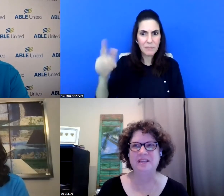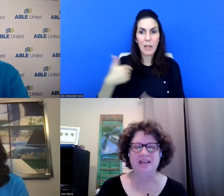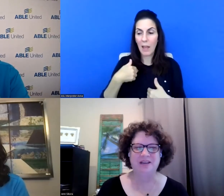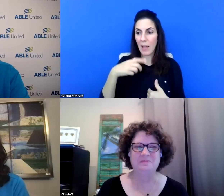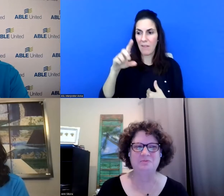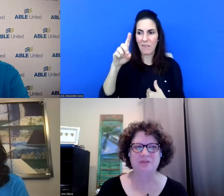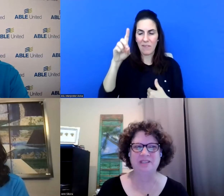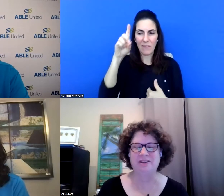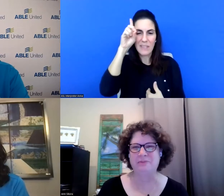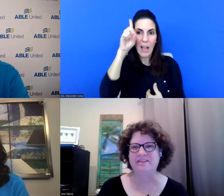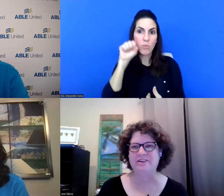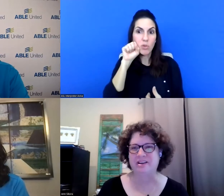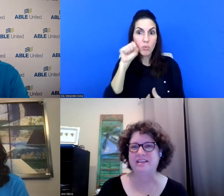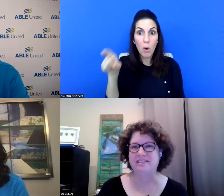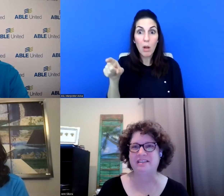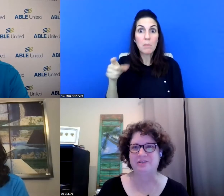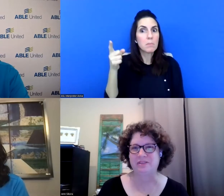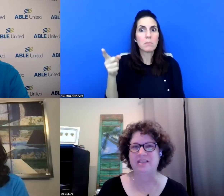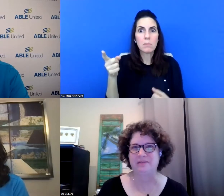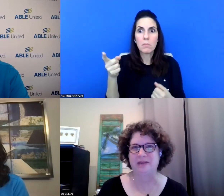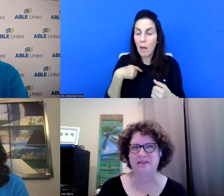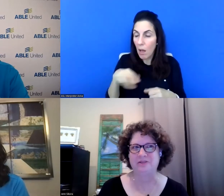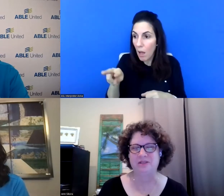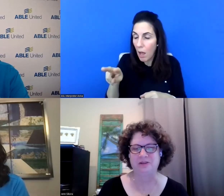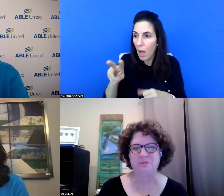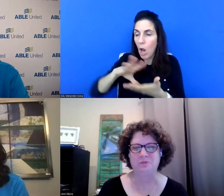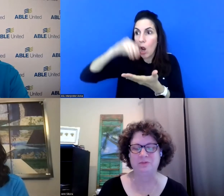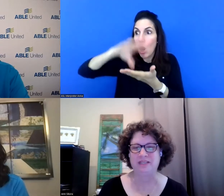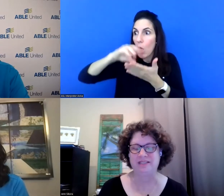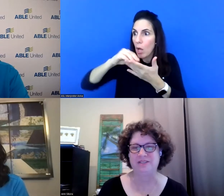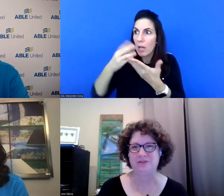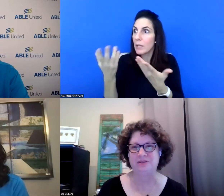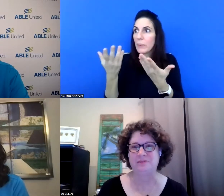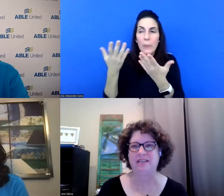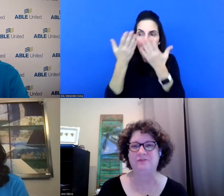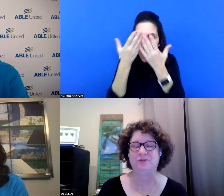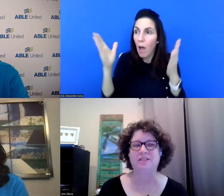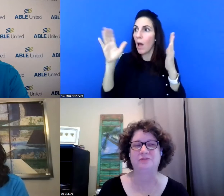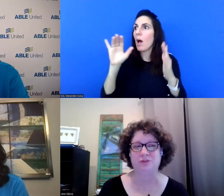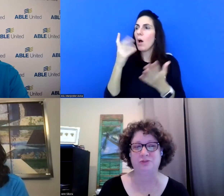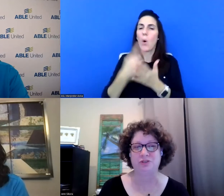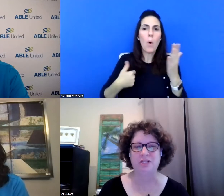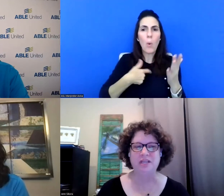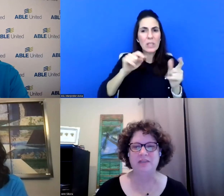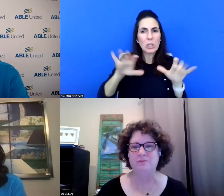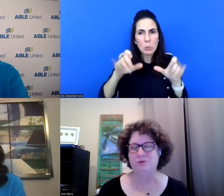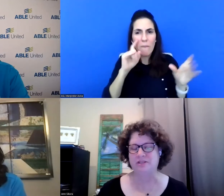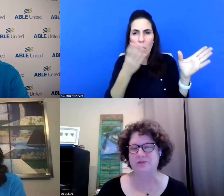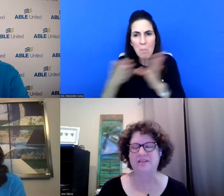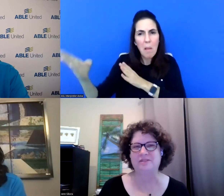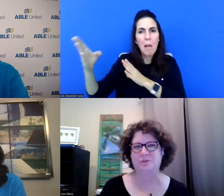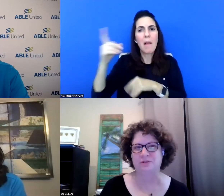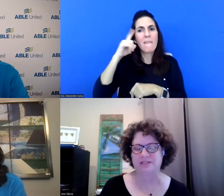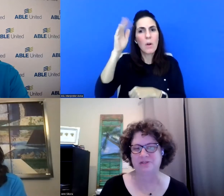syndrome, really opened our eyes as to thinking about what we need to do to plan for his future, even more